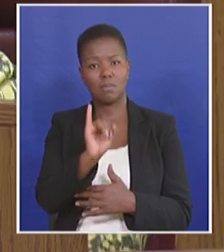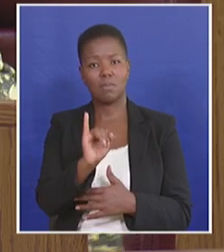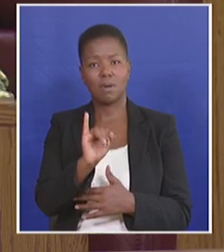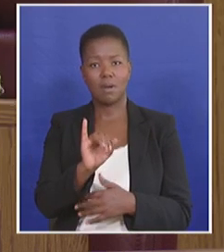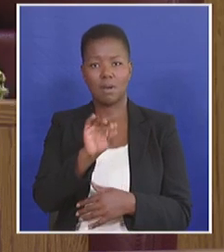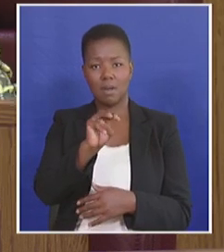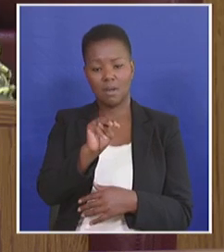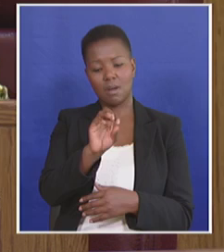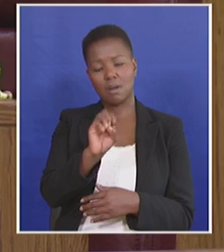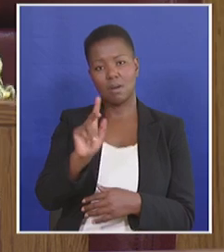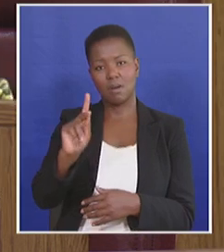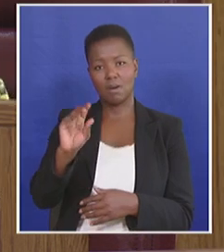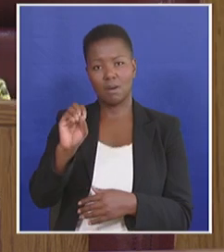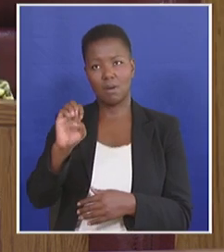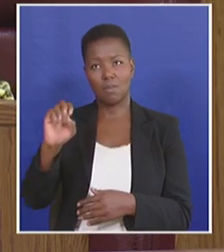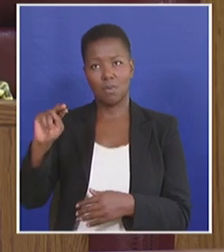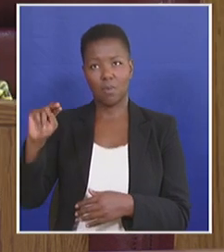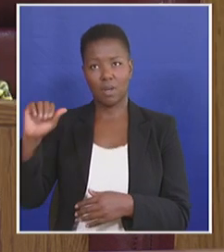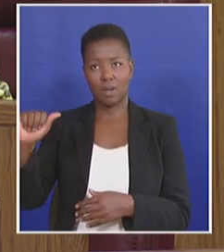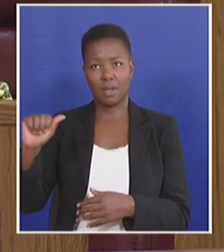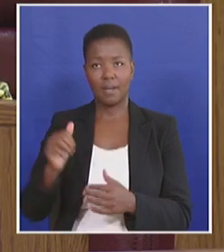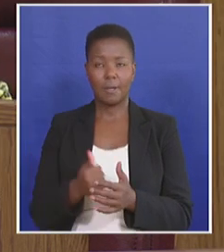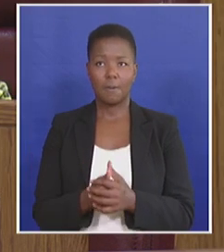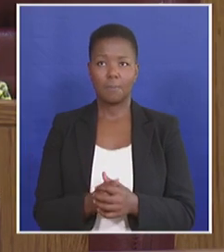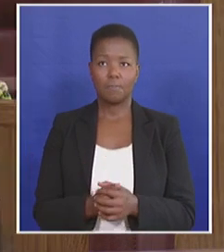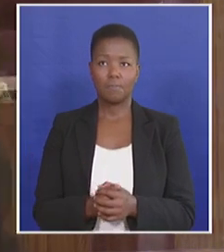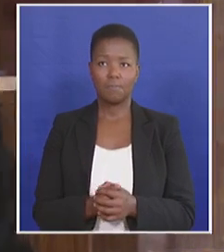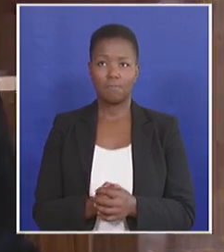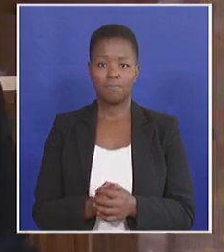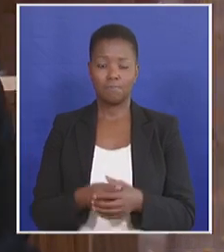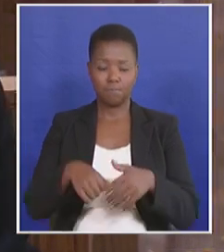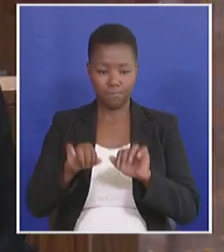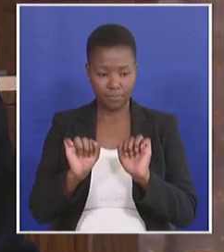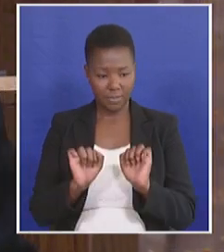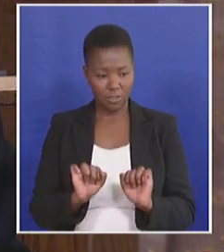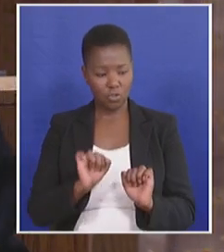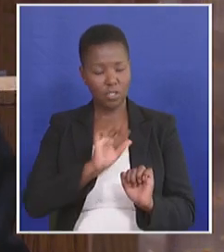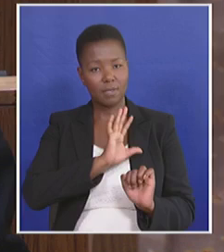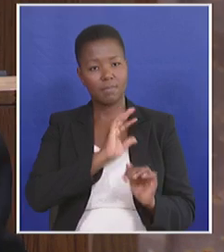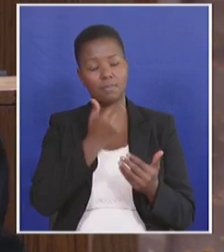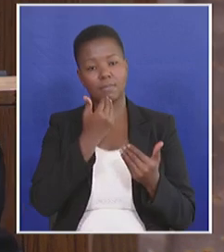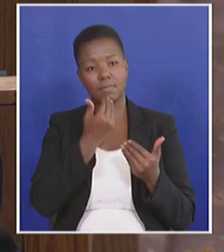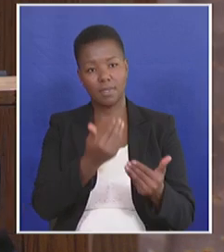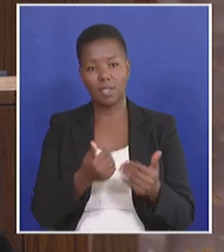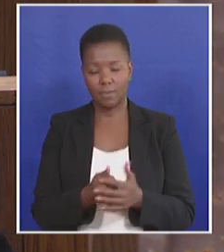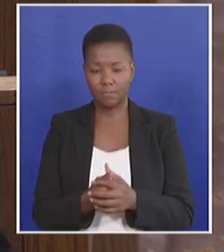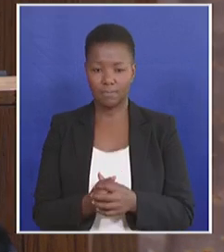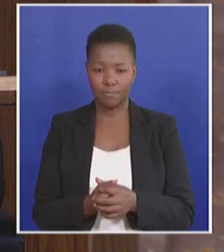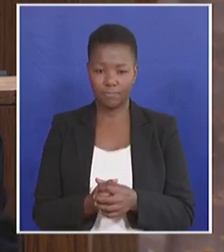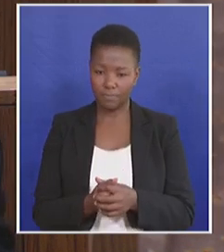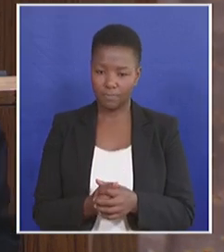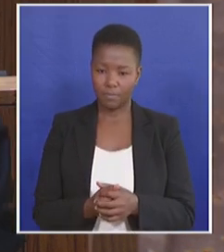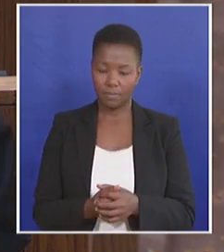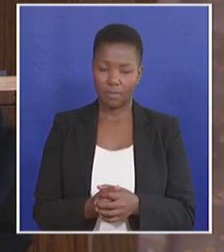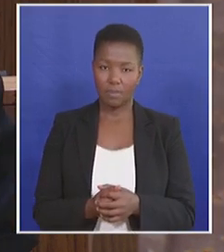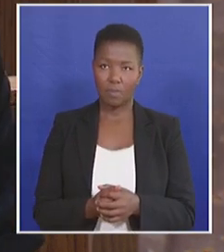Mokoena. Over to you, Deputy Minister. Chairperson, thank you. The